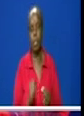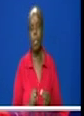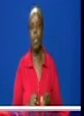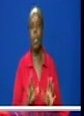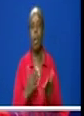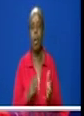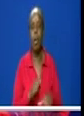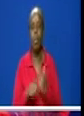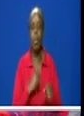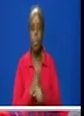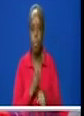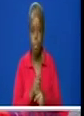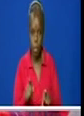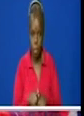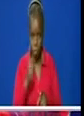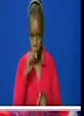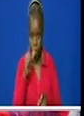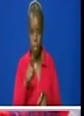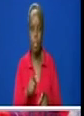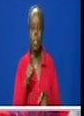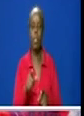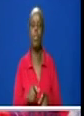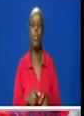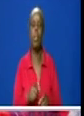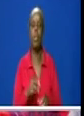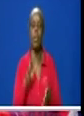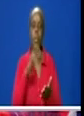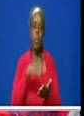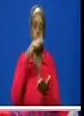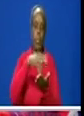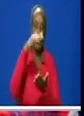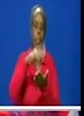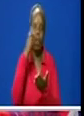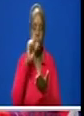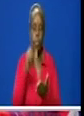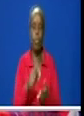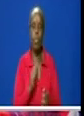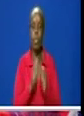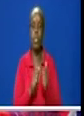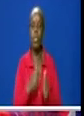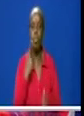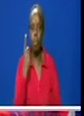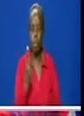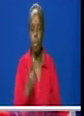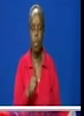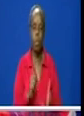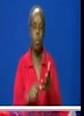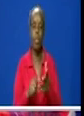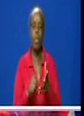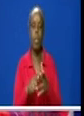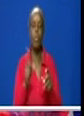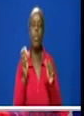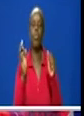do the same for this? Now this one I'm going to stack for you. Yeah. One. We still shall count 8 of